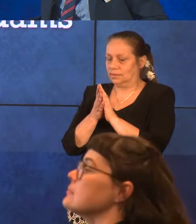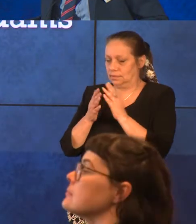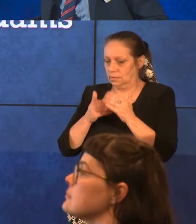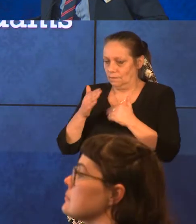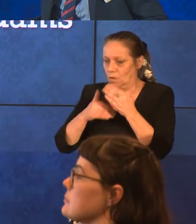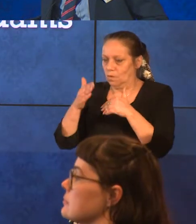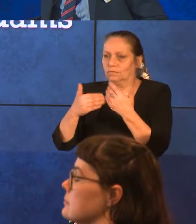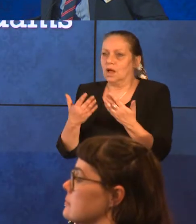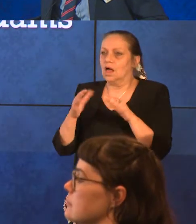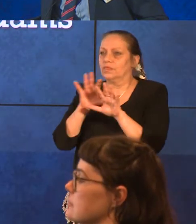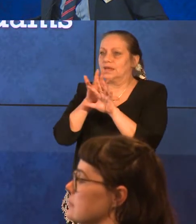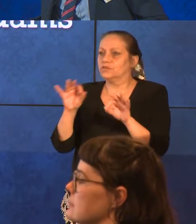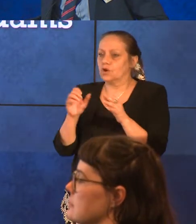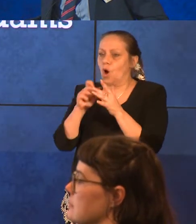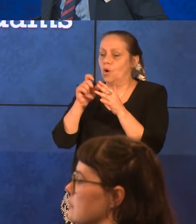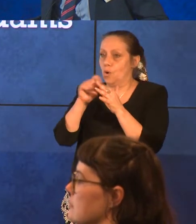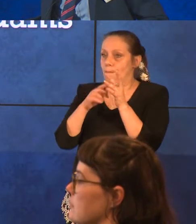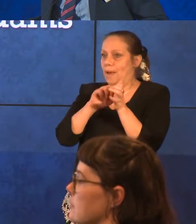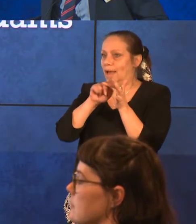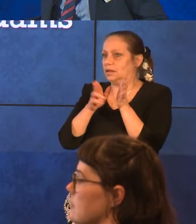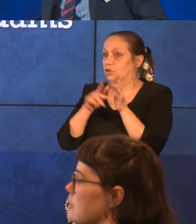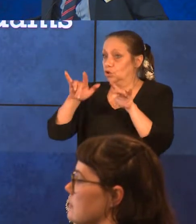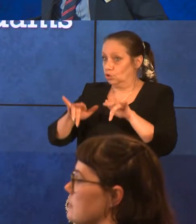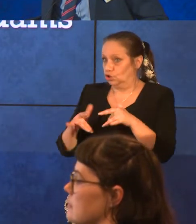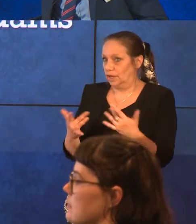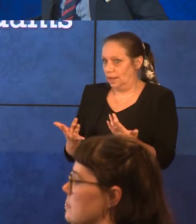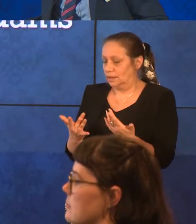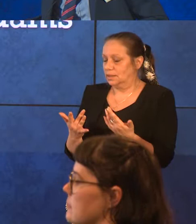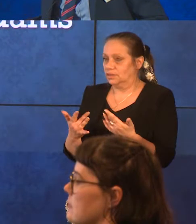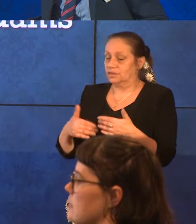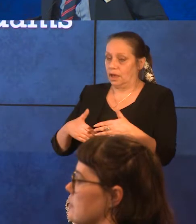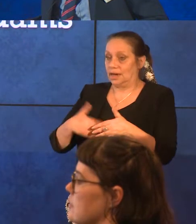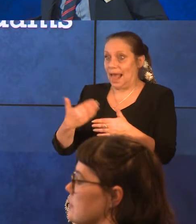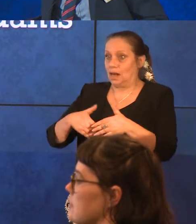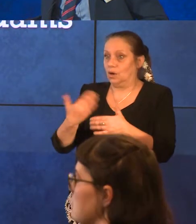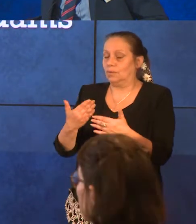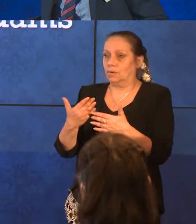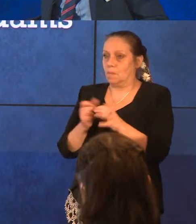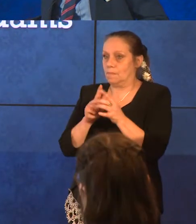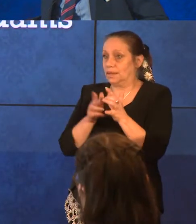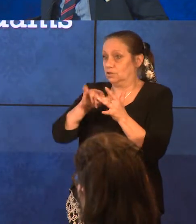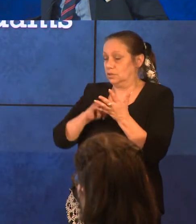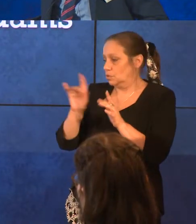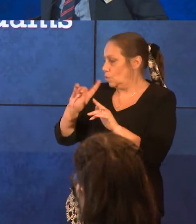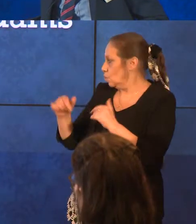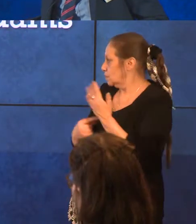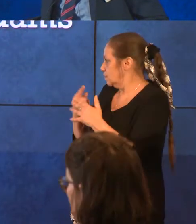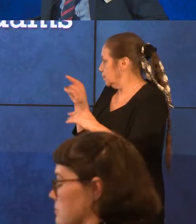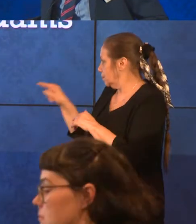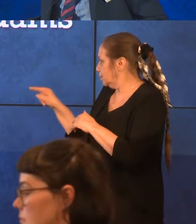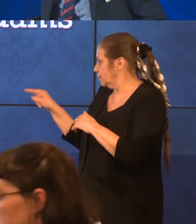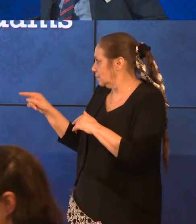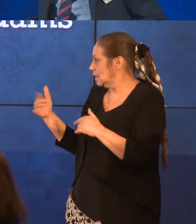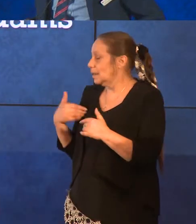there's no sort of established pattern for that yet, but it's very much a case-by-case basis. I'm just wondering what you're seeing is happening in that space. Yes, it